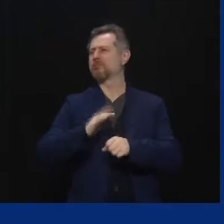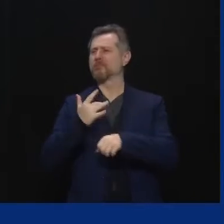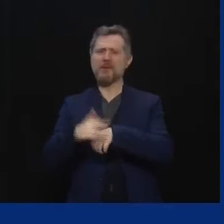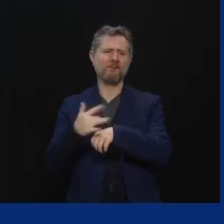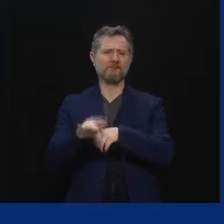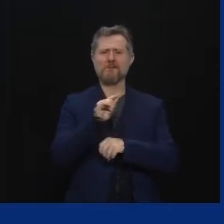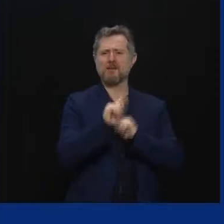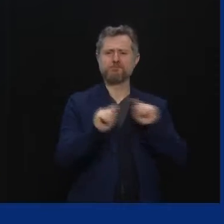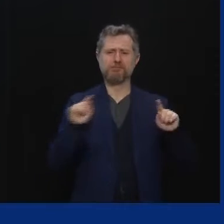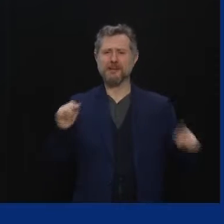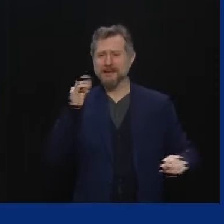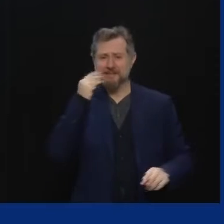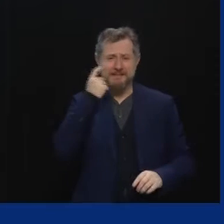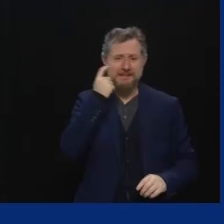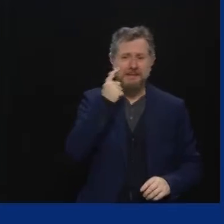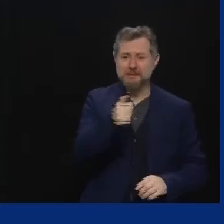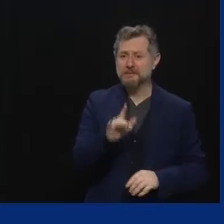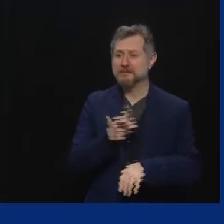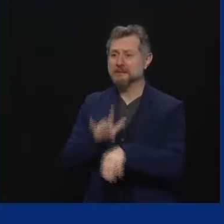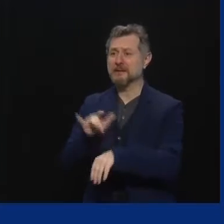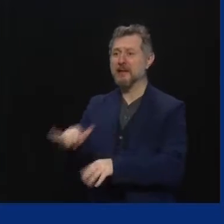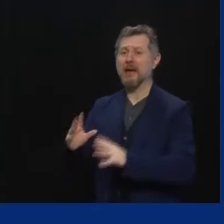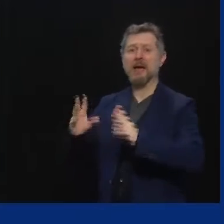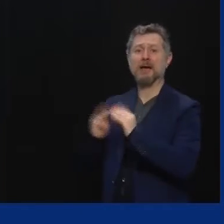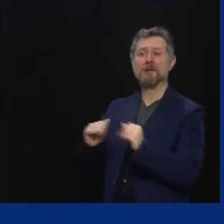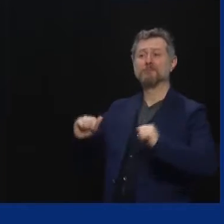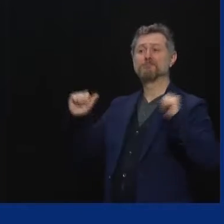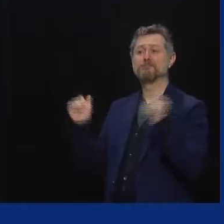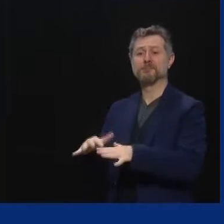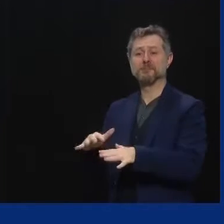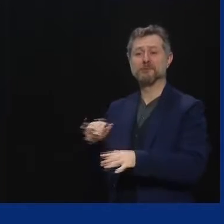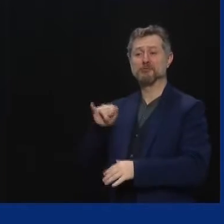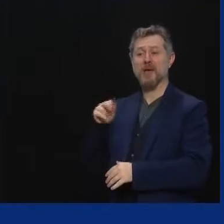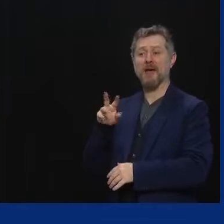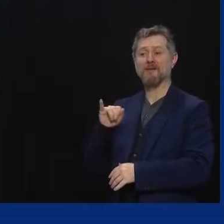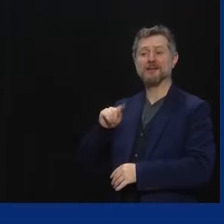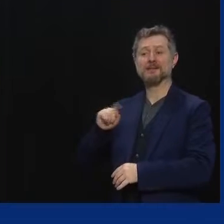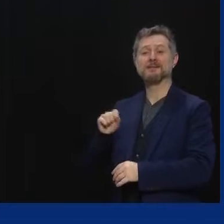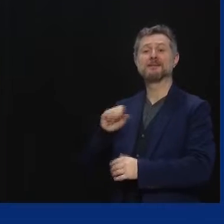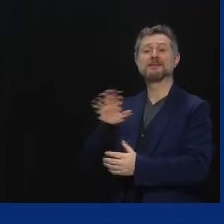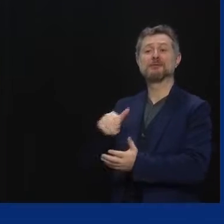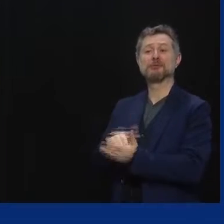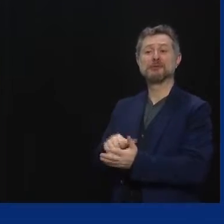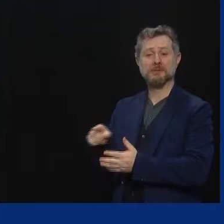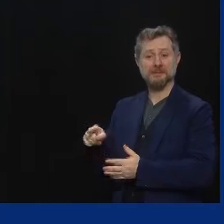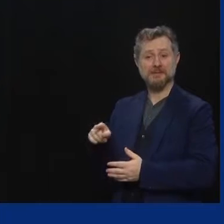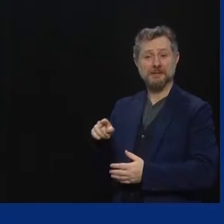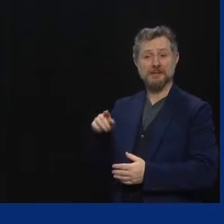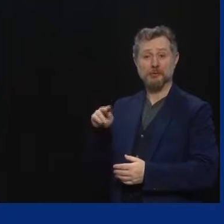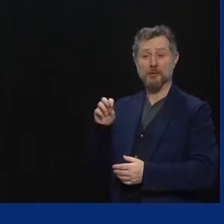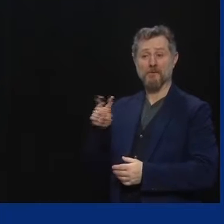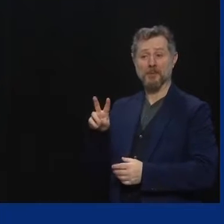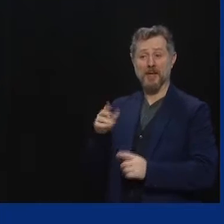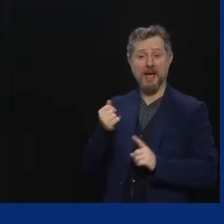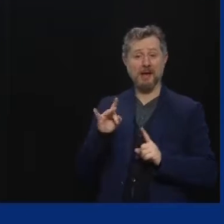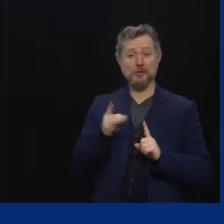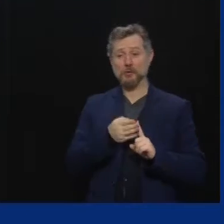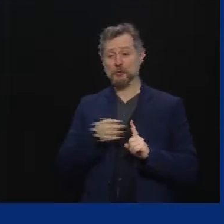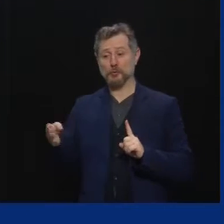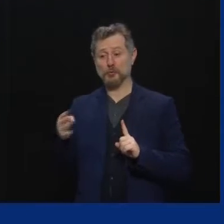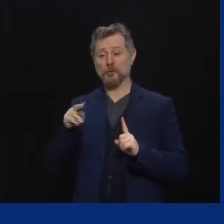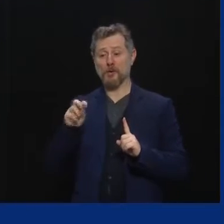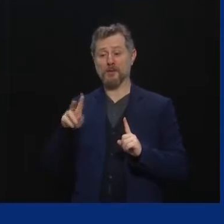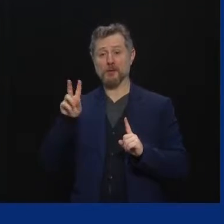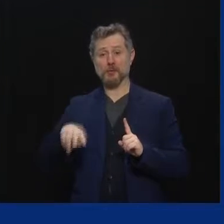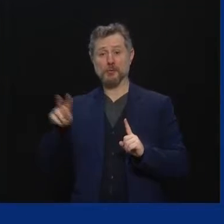recently at the Javits Center during the dates of November 18th and 22nd that they also get tested, and we're going to make